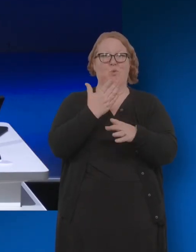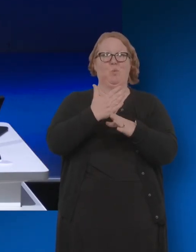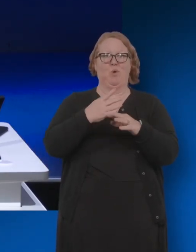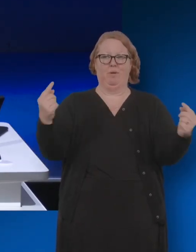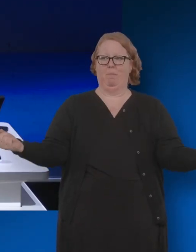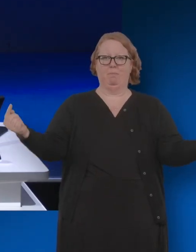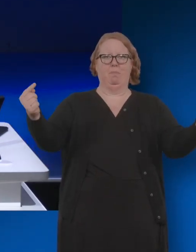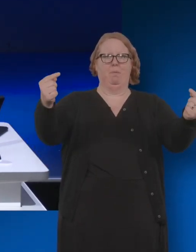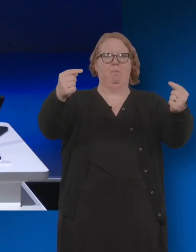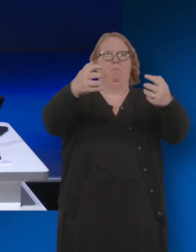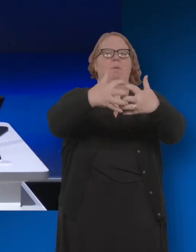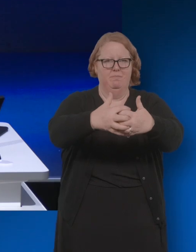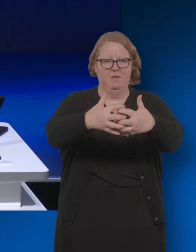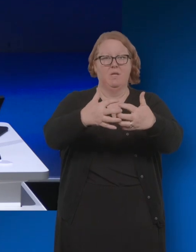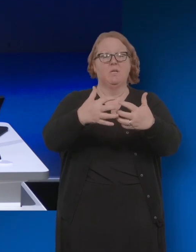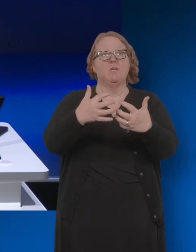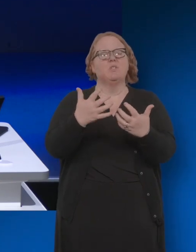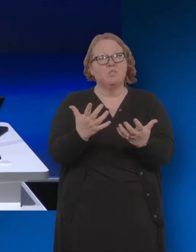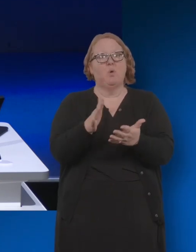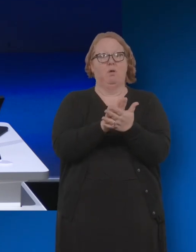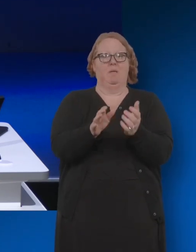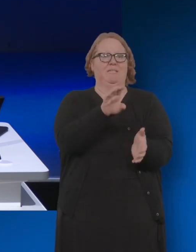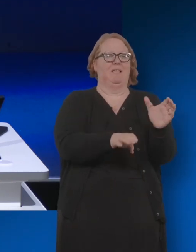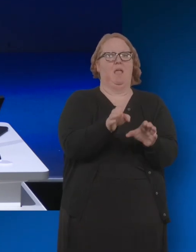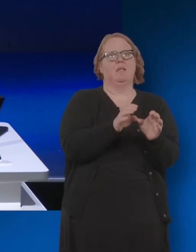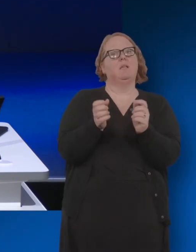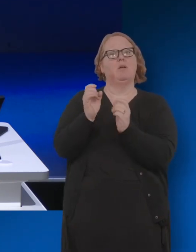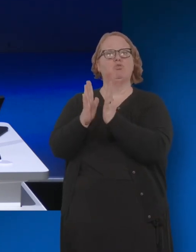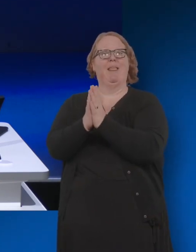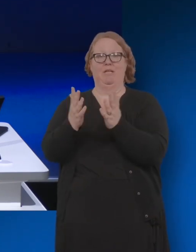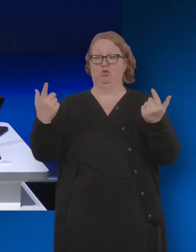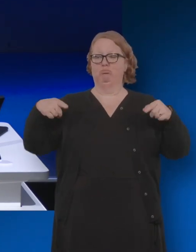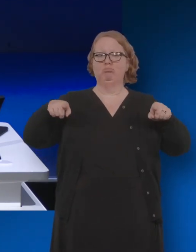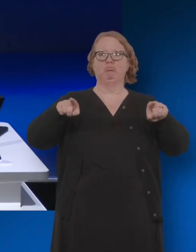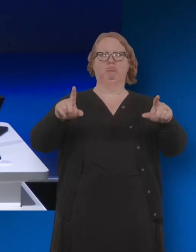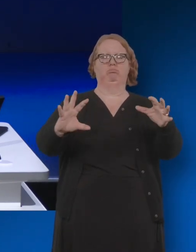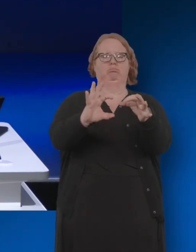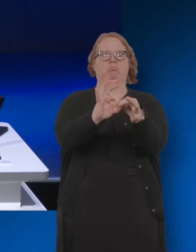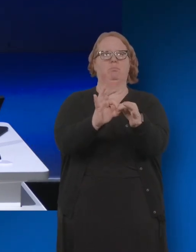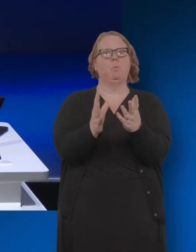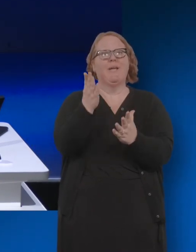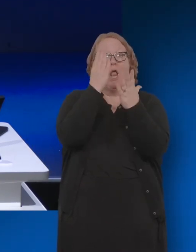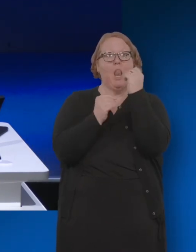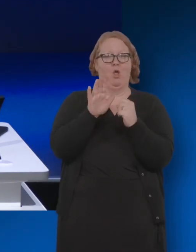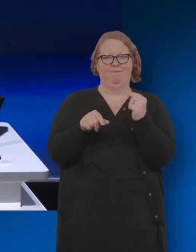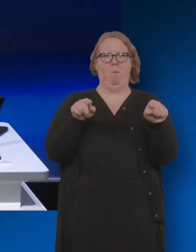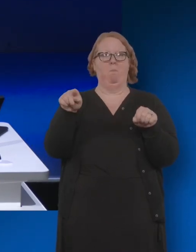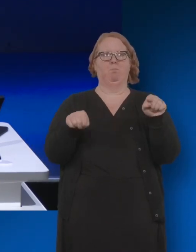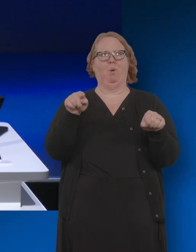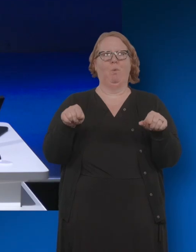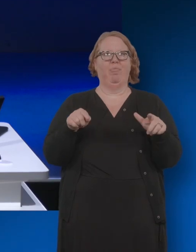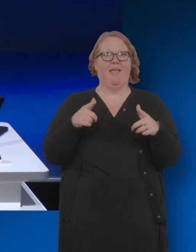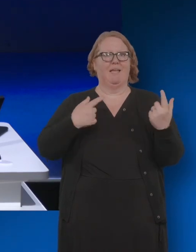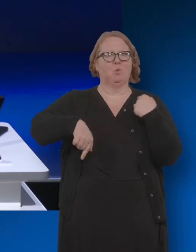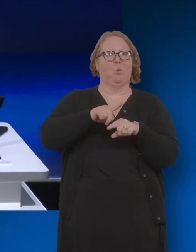same time, and to hold science and religion side by side, and to learn from them both in this search for